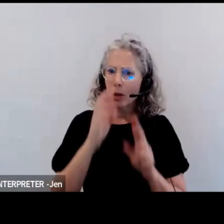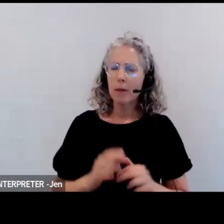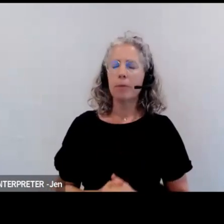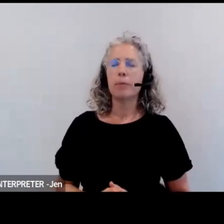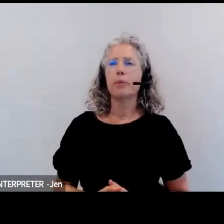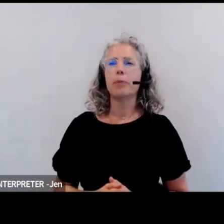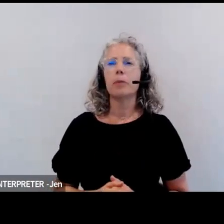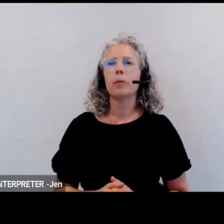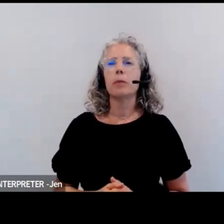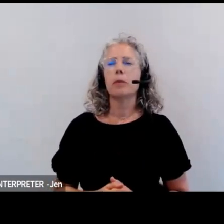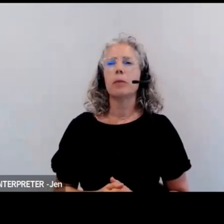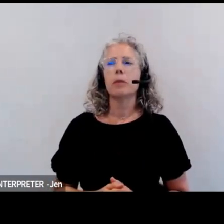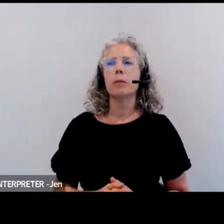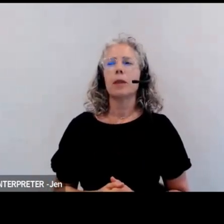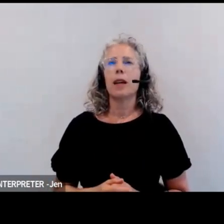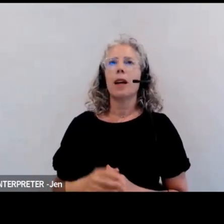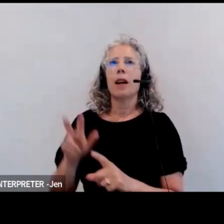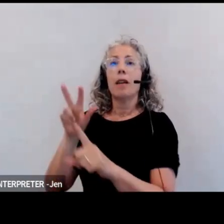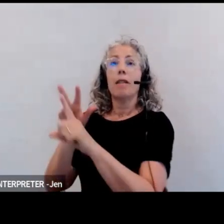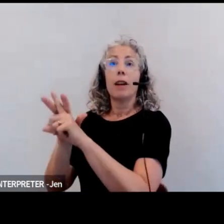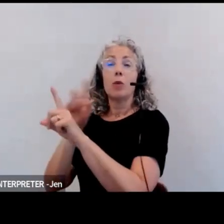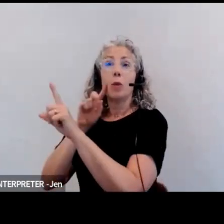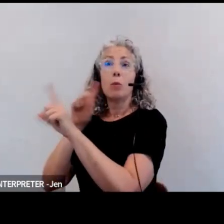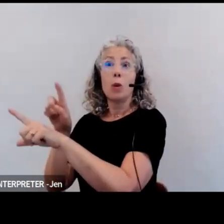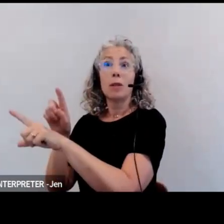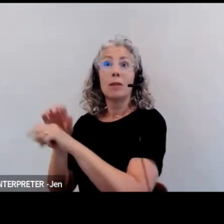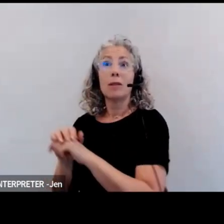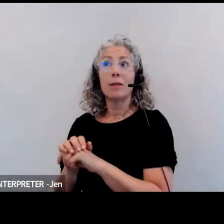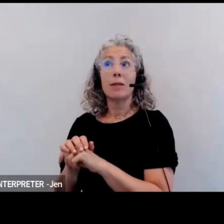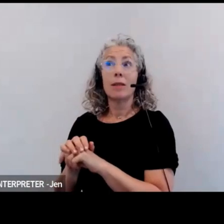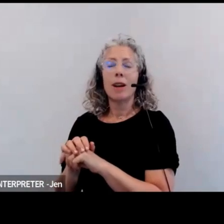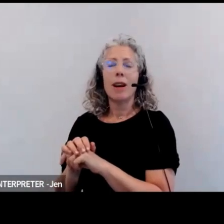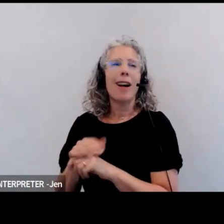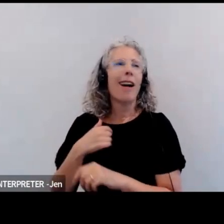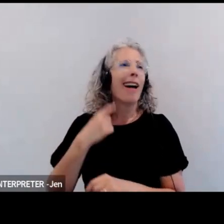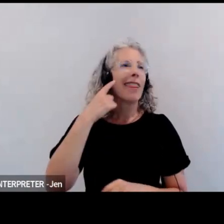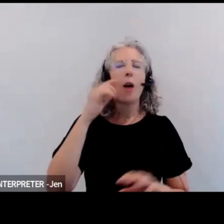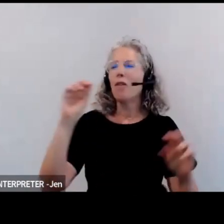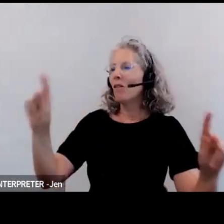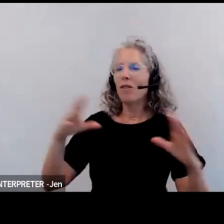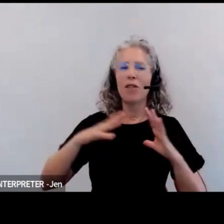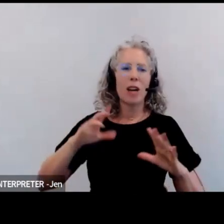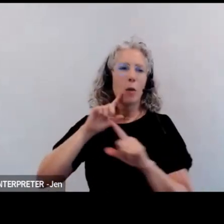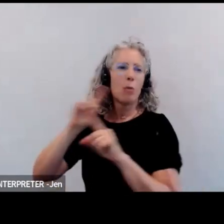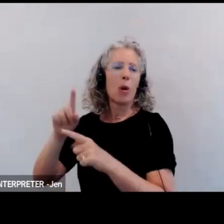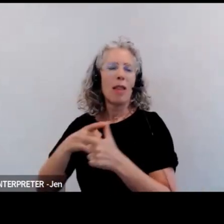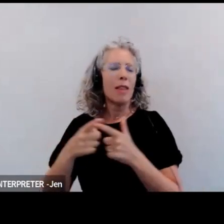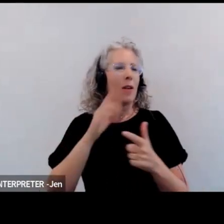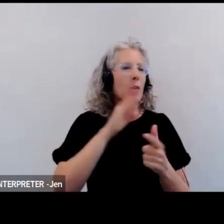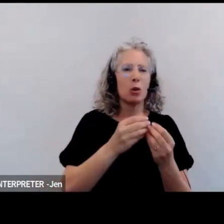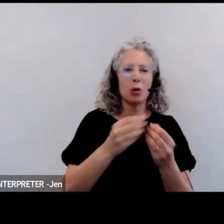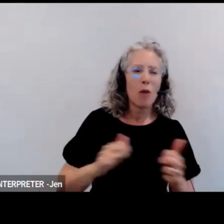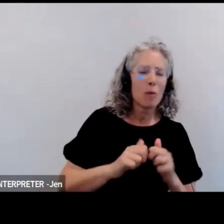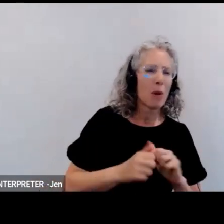And once I filed a report of what was happening there, thinking that, like, okay, we're going to take care of this, you know, people are going to be